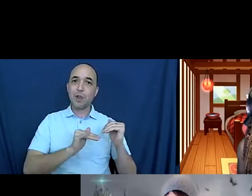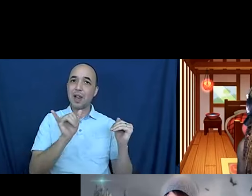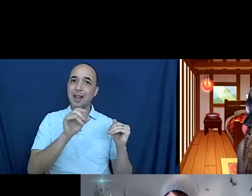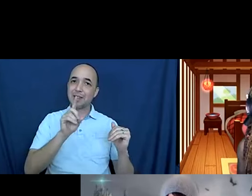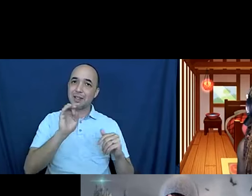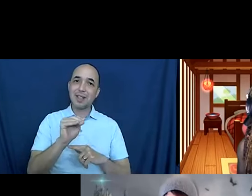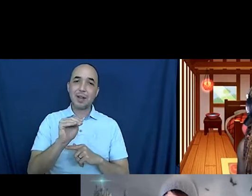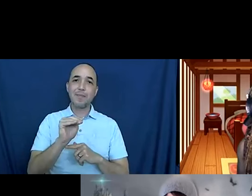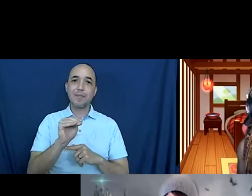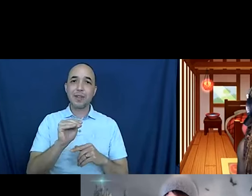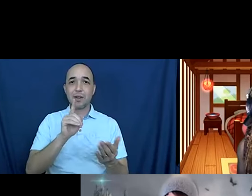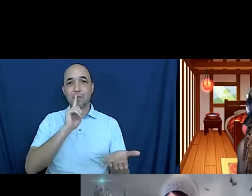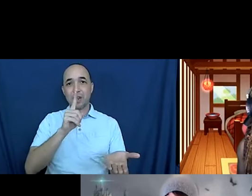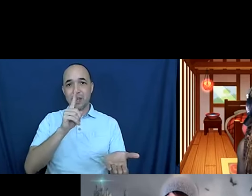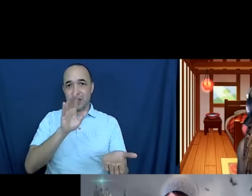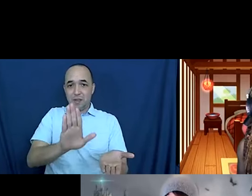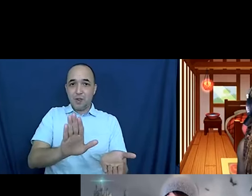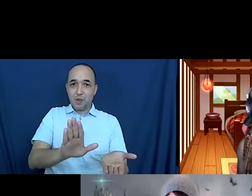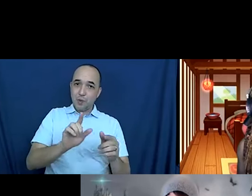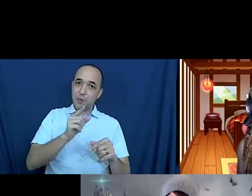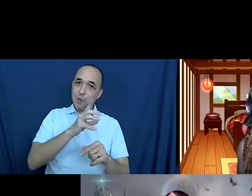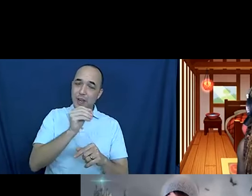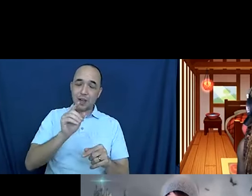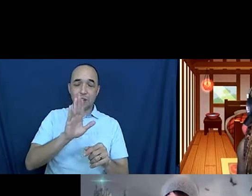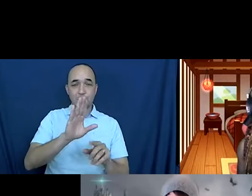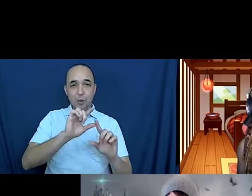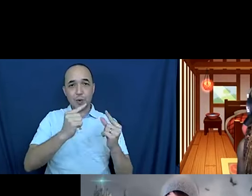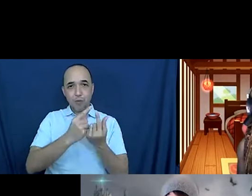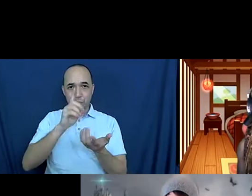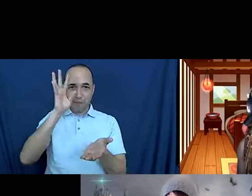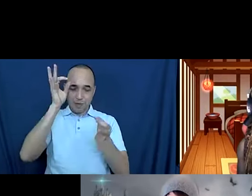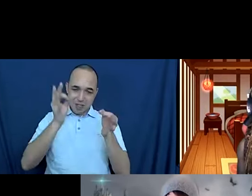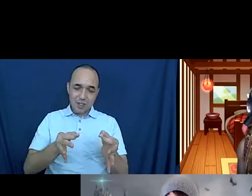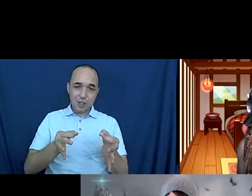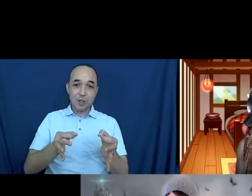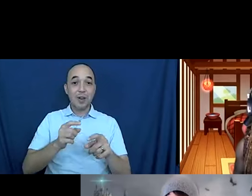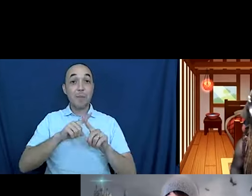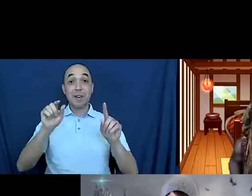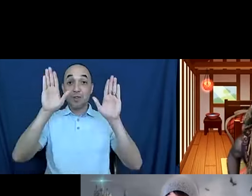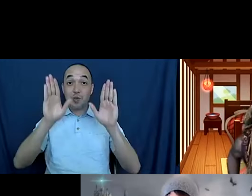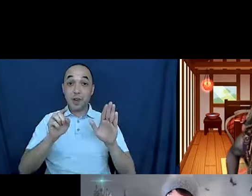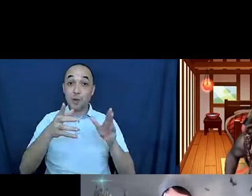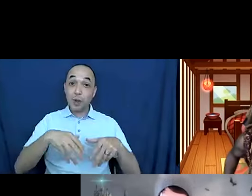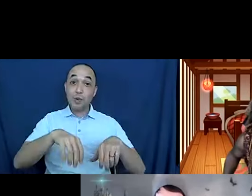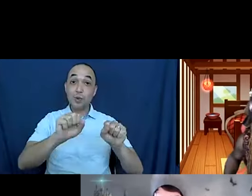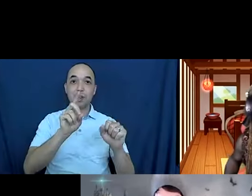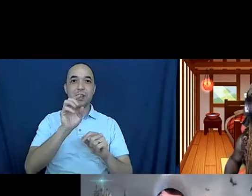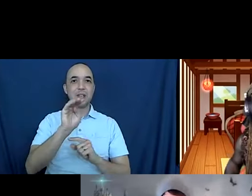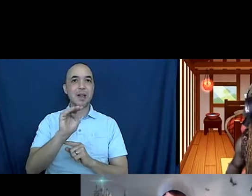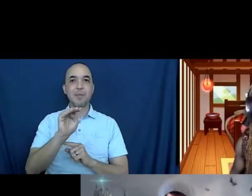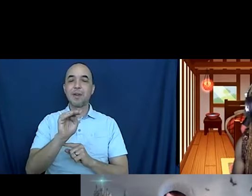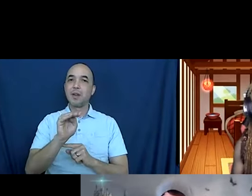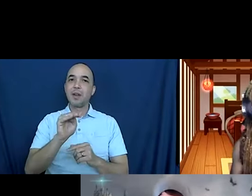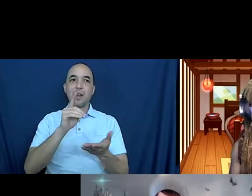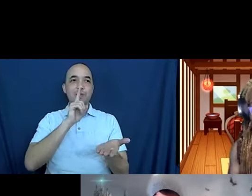you and your group what you want to put in. But it's fantastic that you want a DM. I think it's the best thing. Like, it's